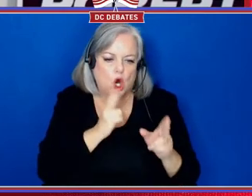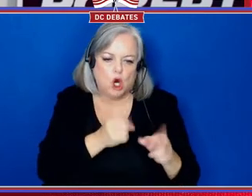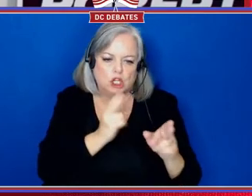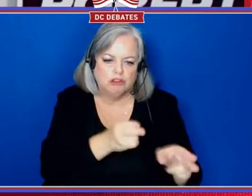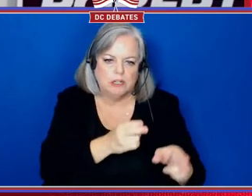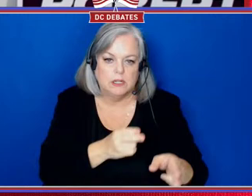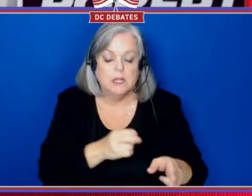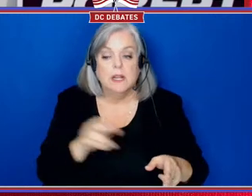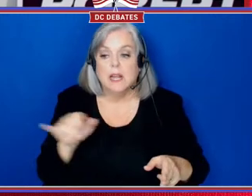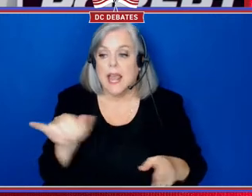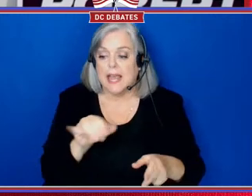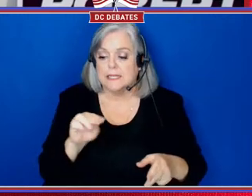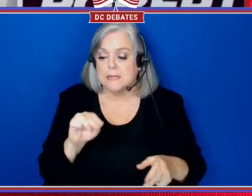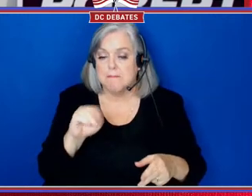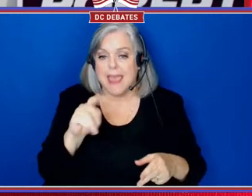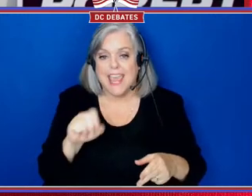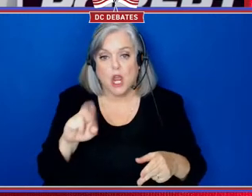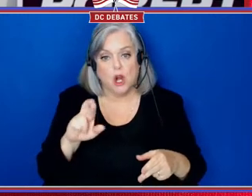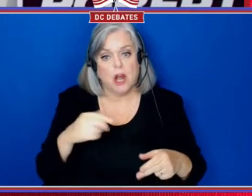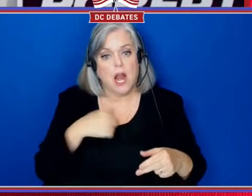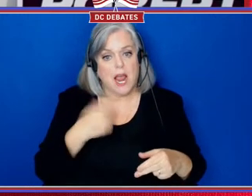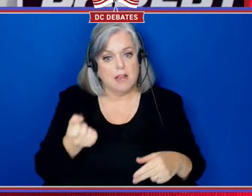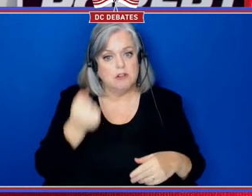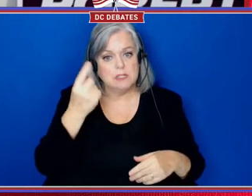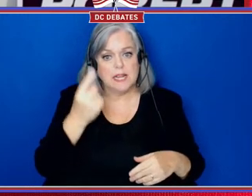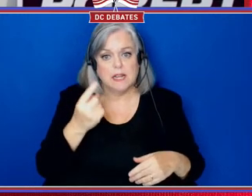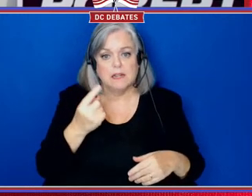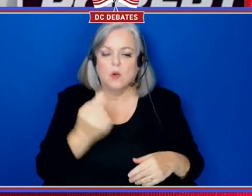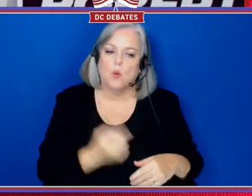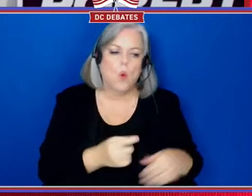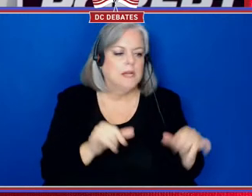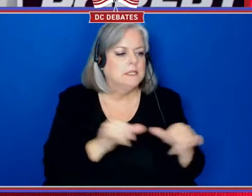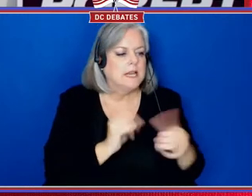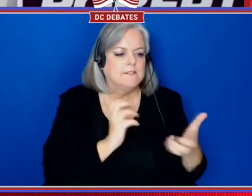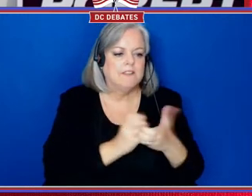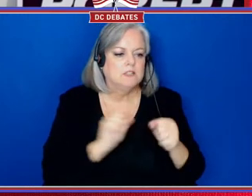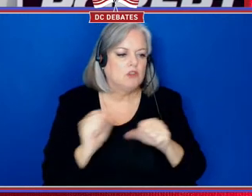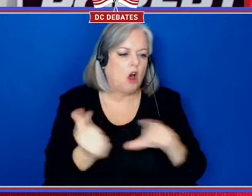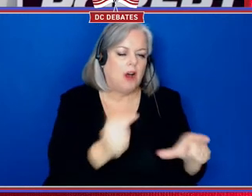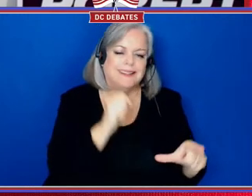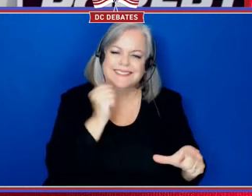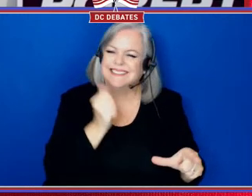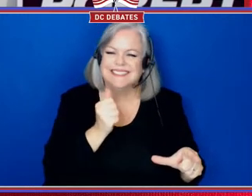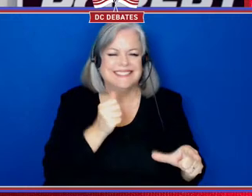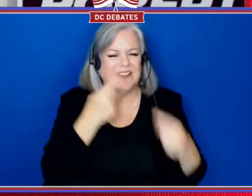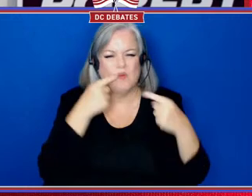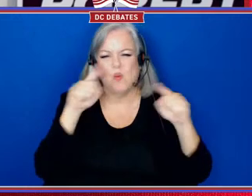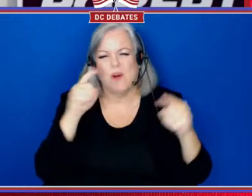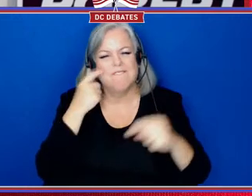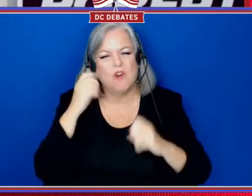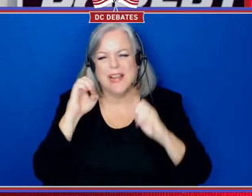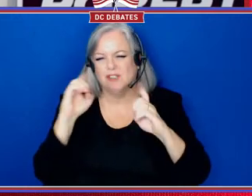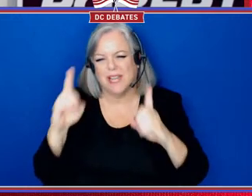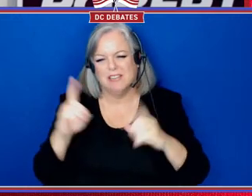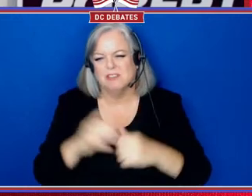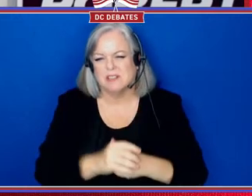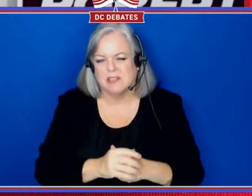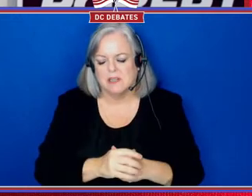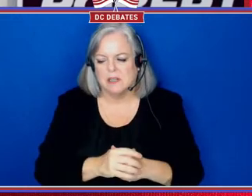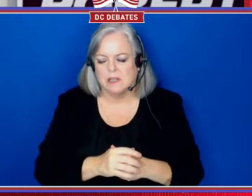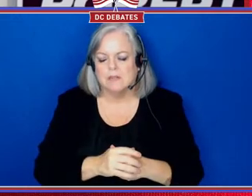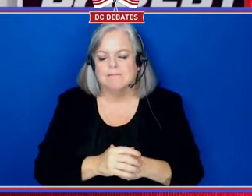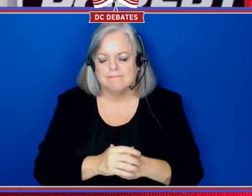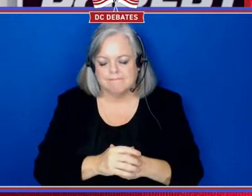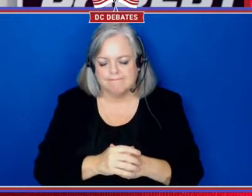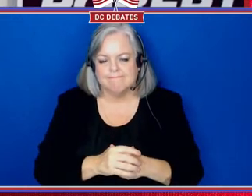I understand that one size fits all does not work for education. I understand that I'm listening to parents who say they work